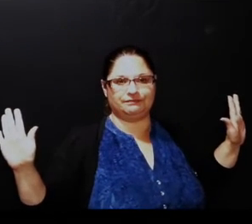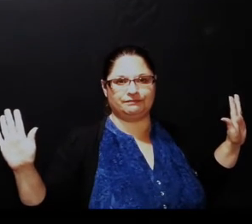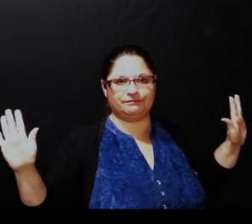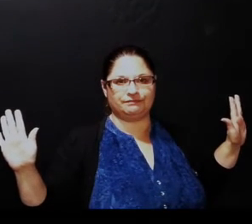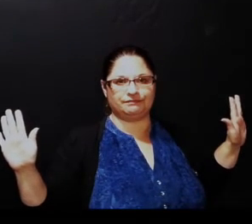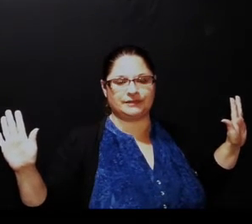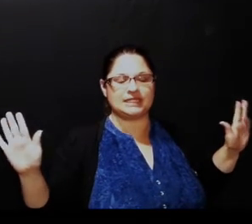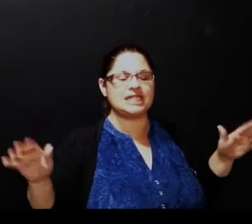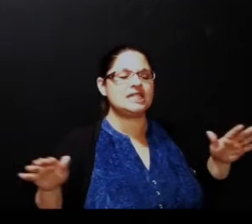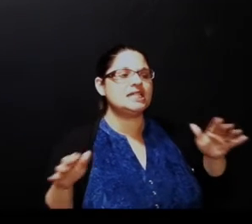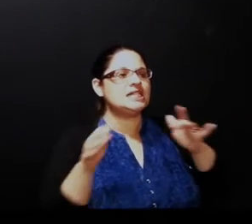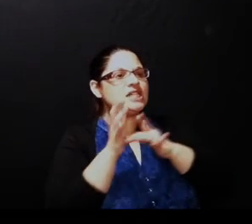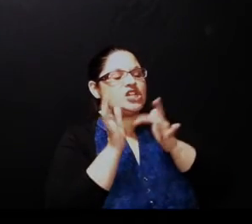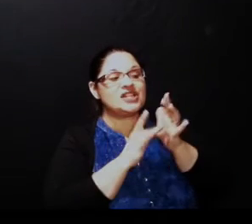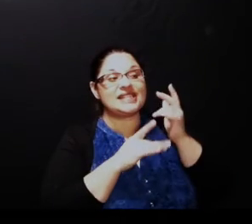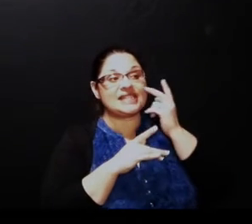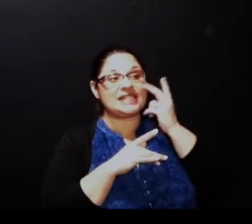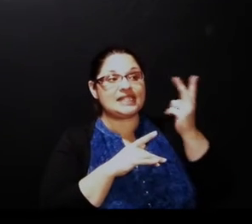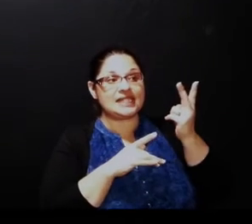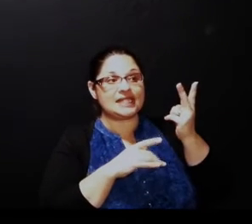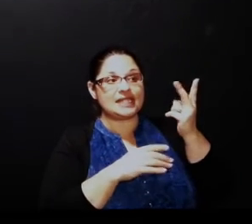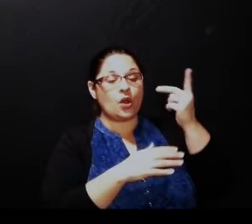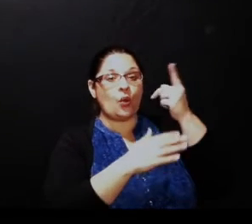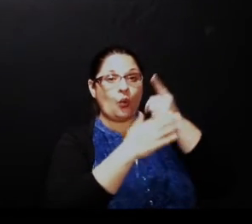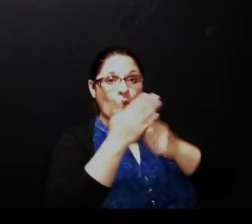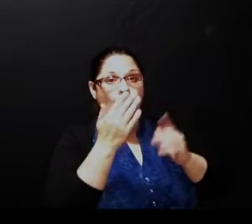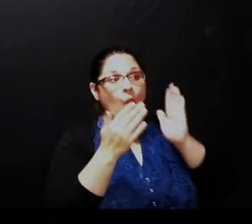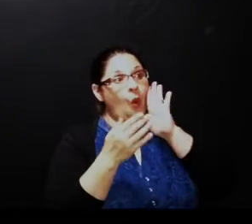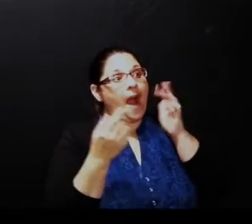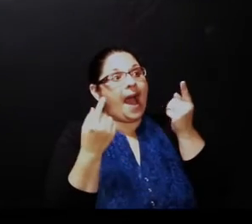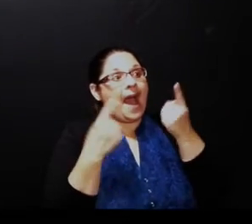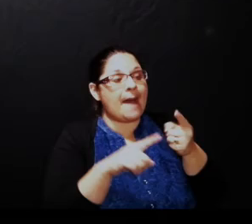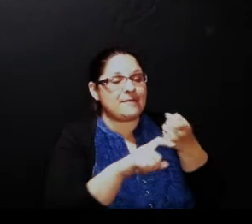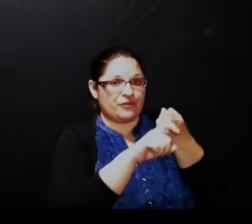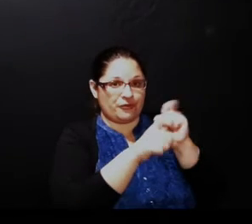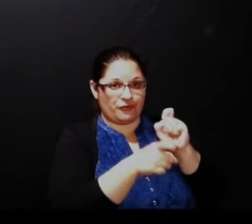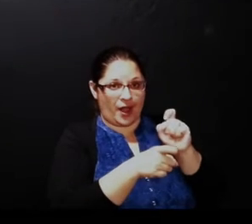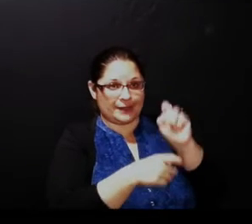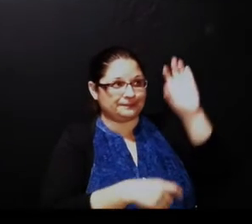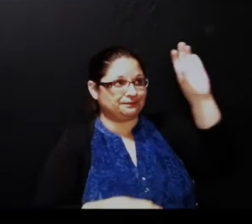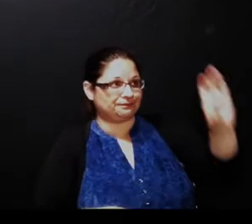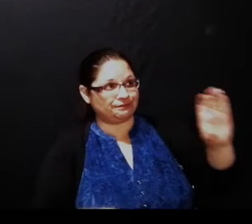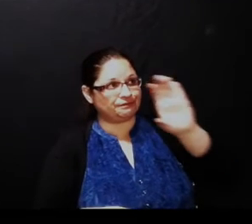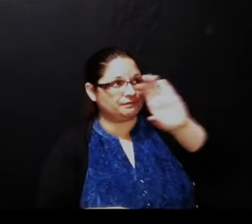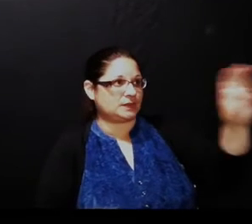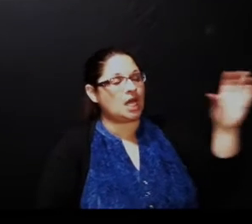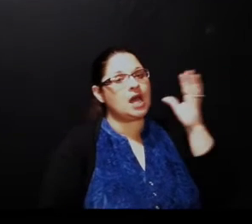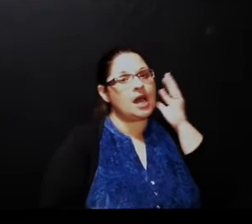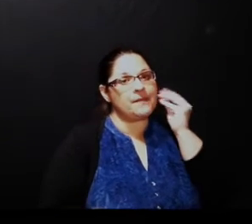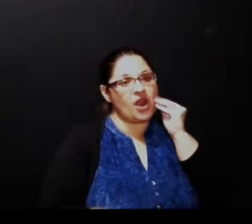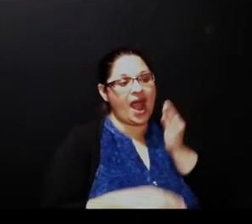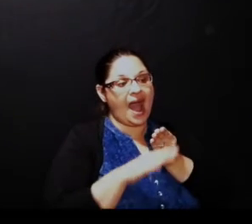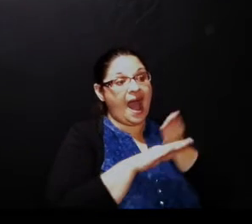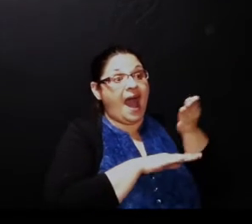outcome of the cross as he is glorified after the cross takes place. After the